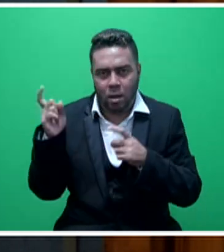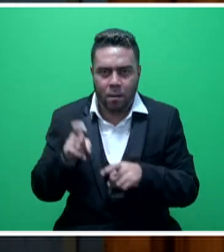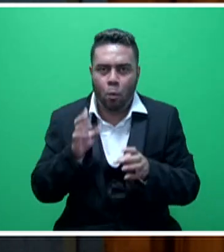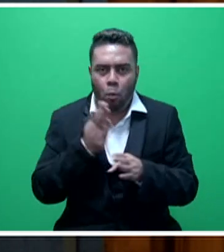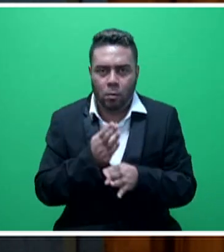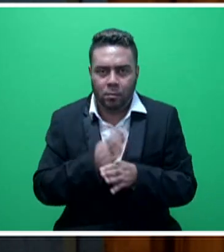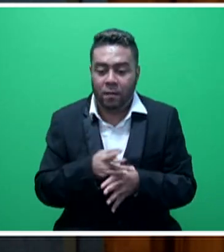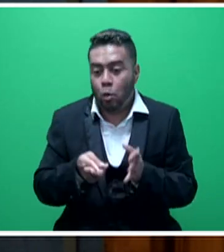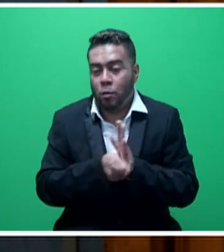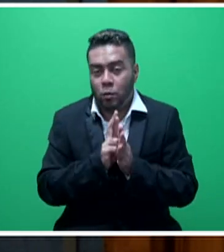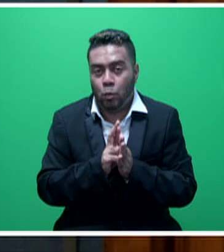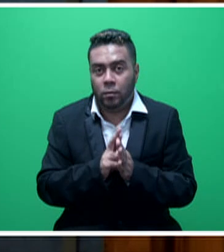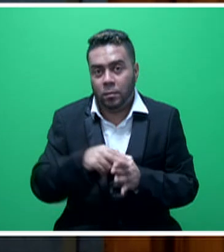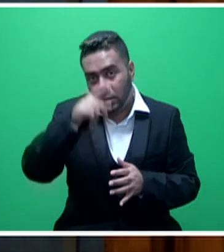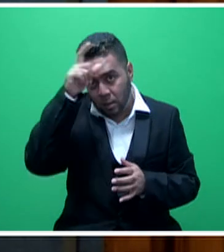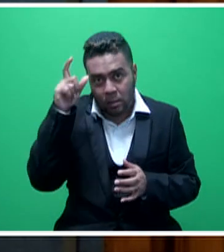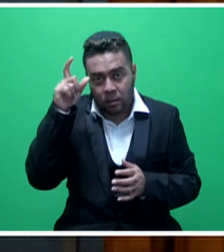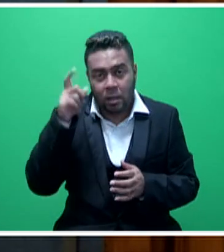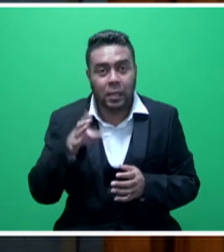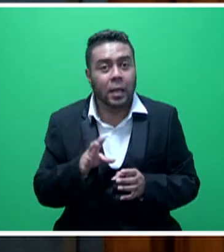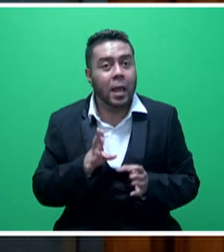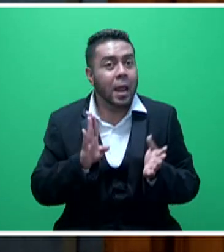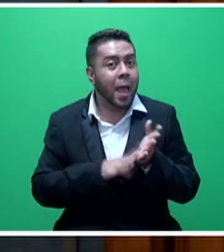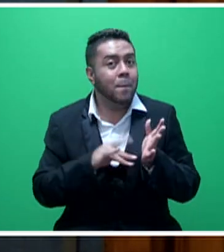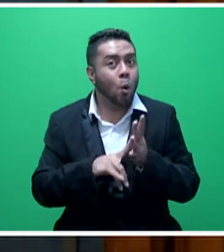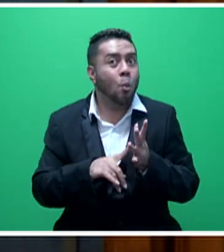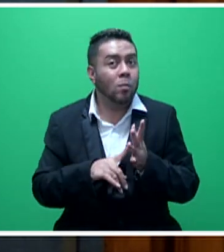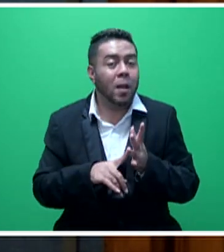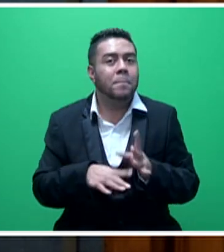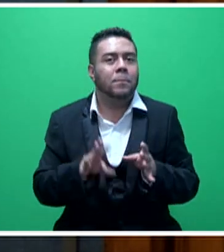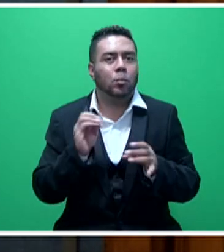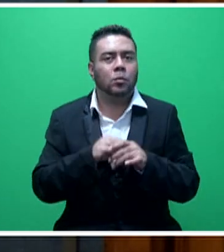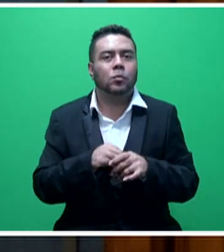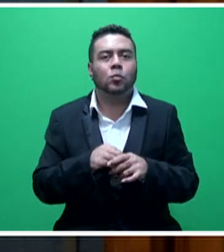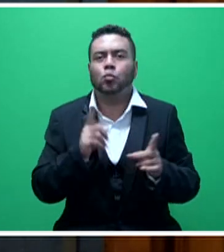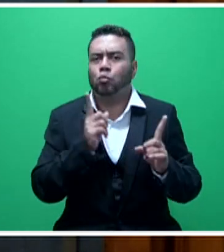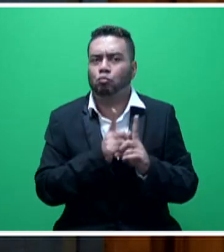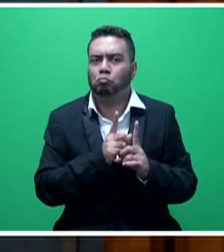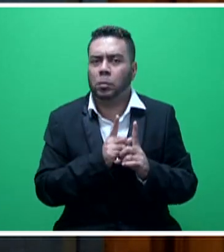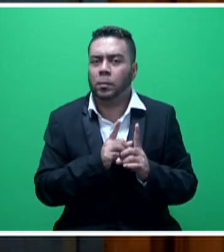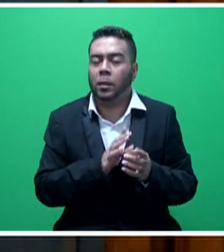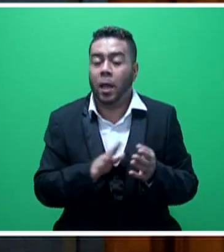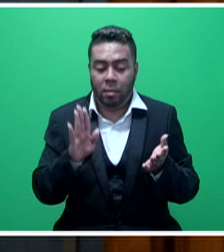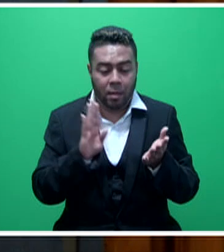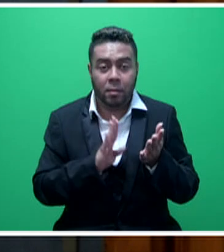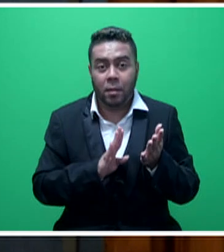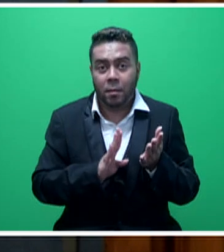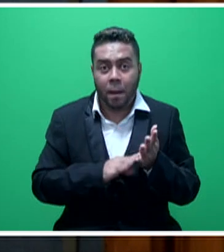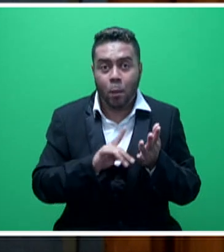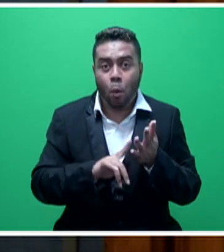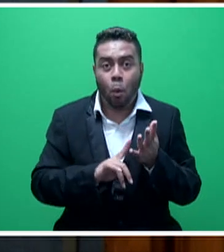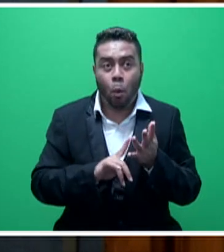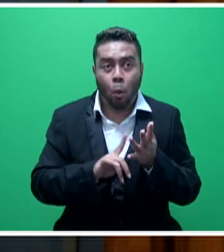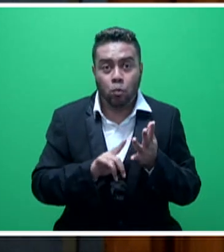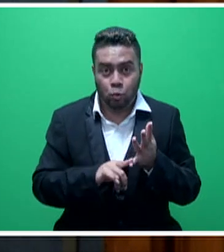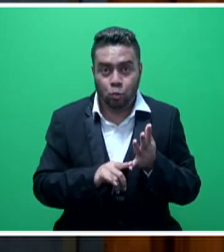review of nursing and medical officer posts to meet the patient demand. the Memorandum of Understanding awaiting Cabinet